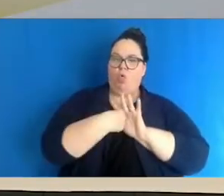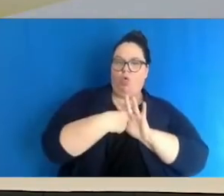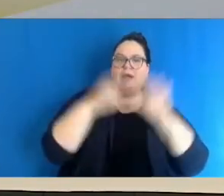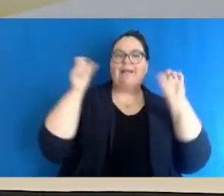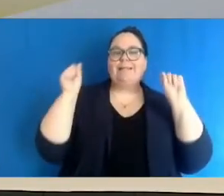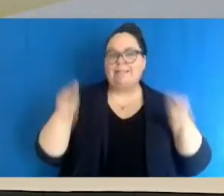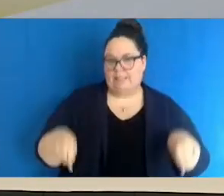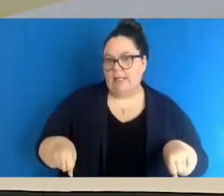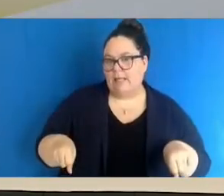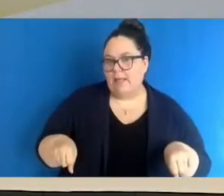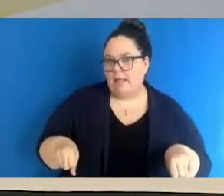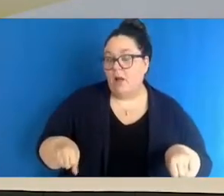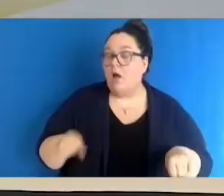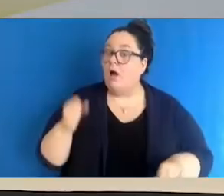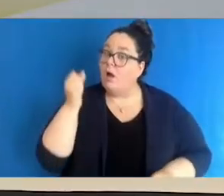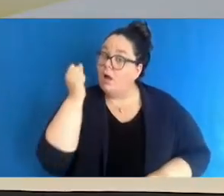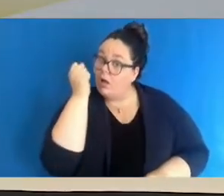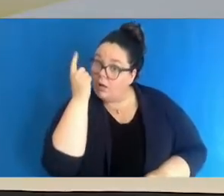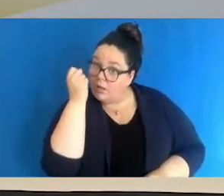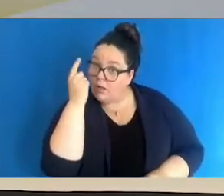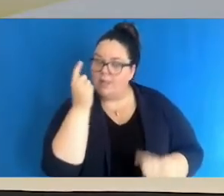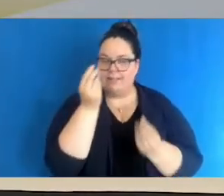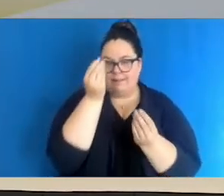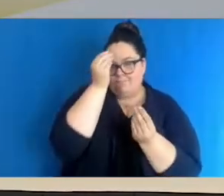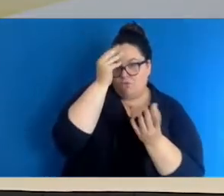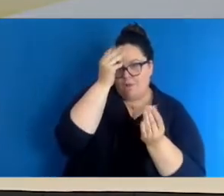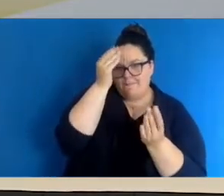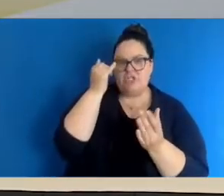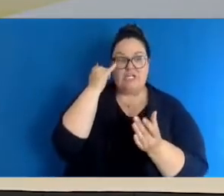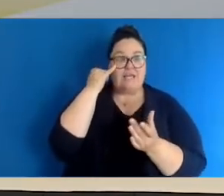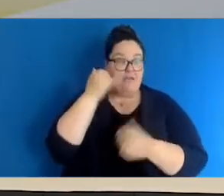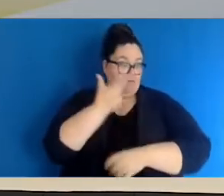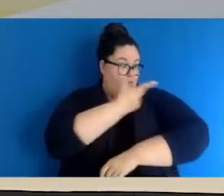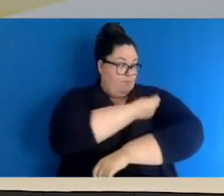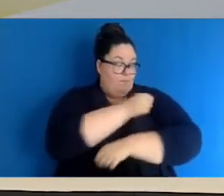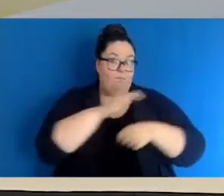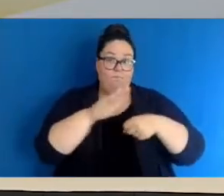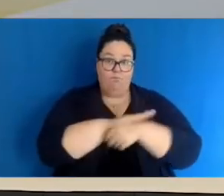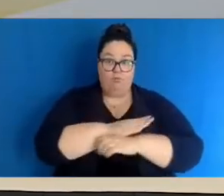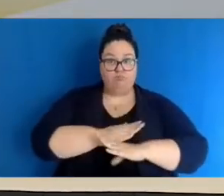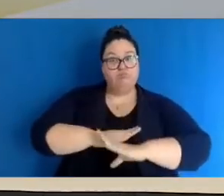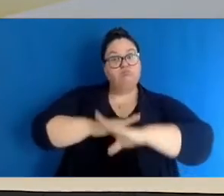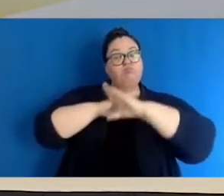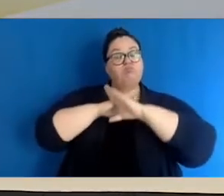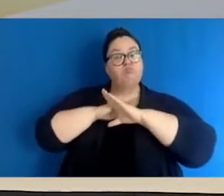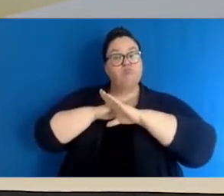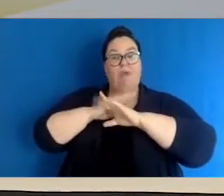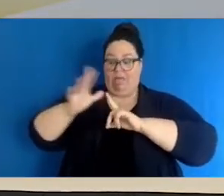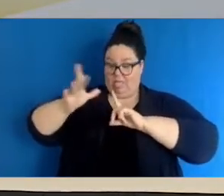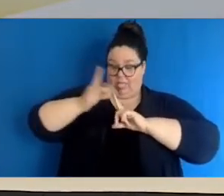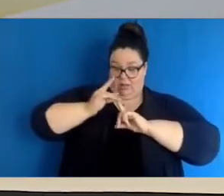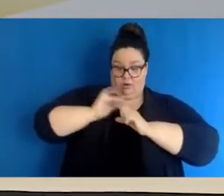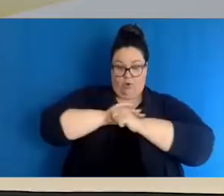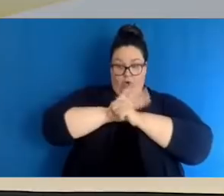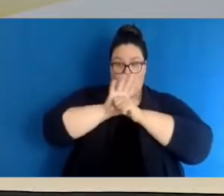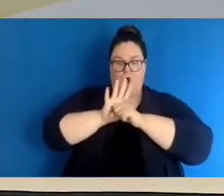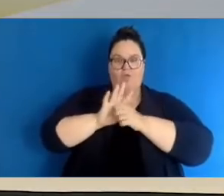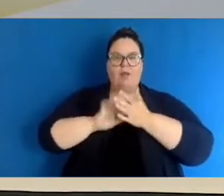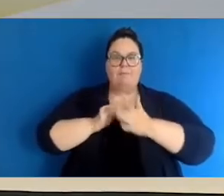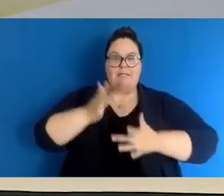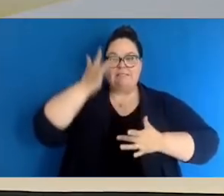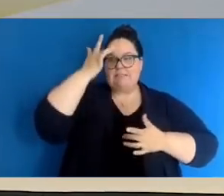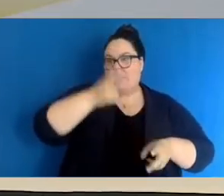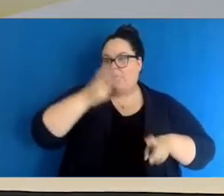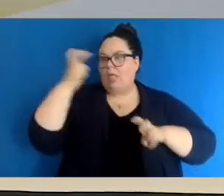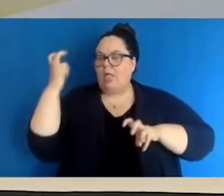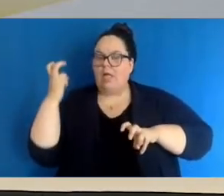occur. However, the data tells us that the COVID-19 vaccines are effective and are working to prevent widespread outbreaks and